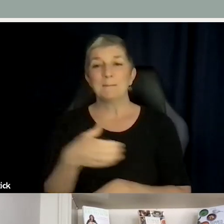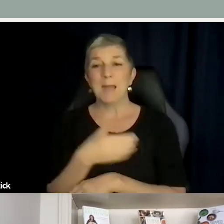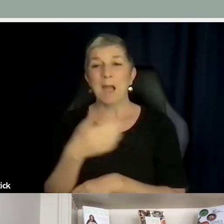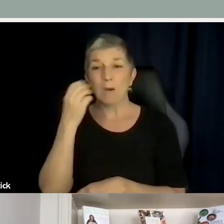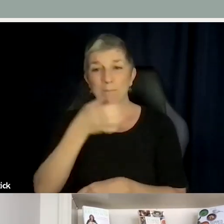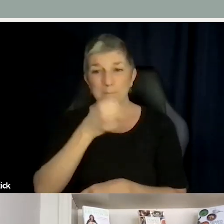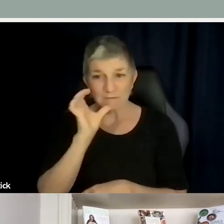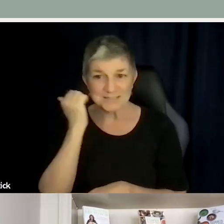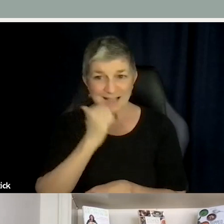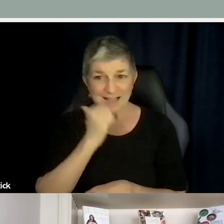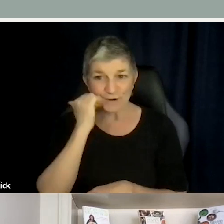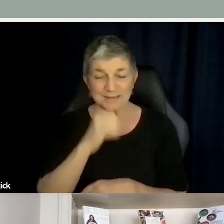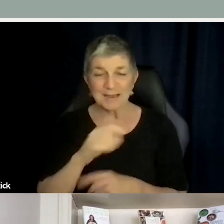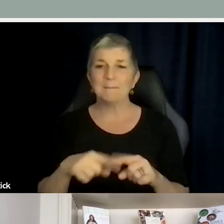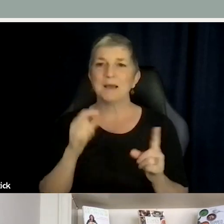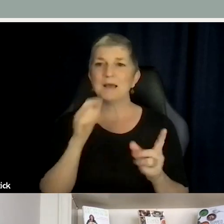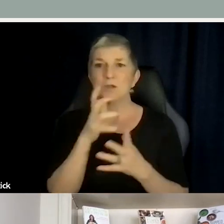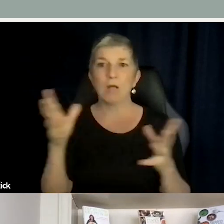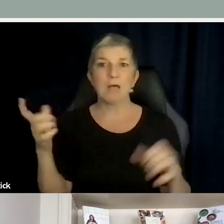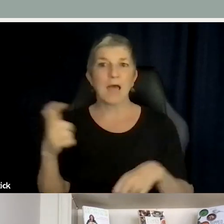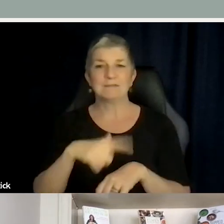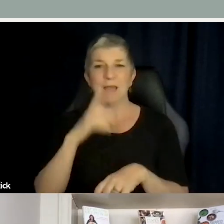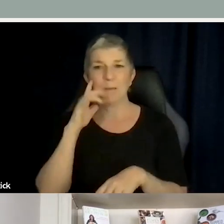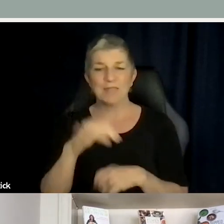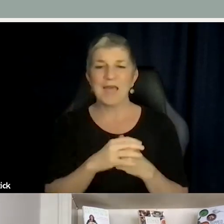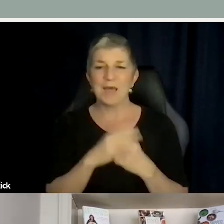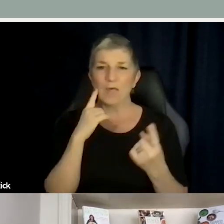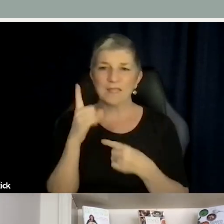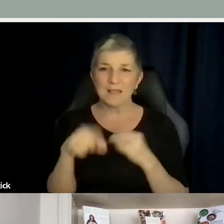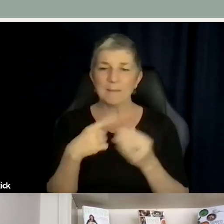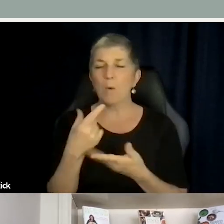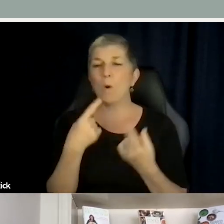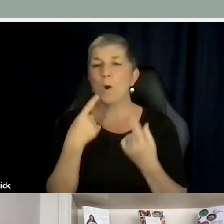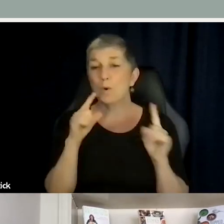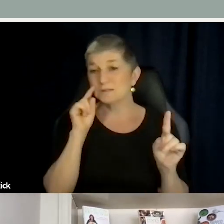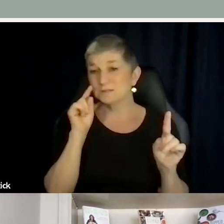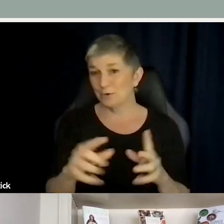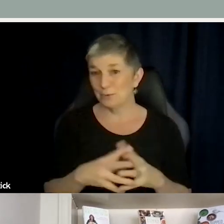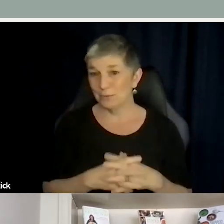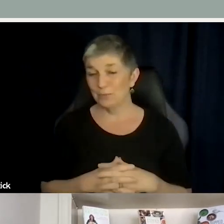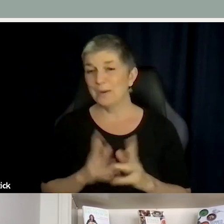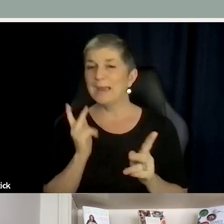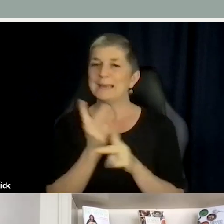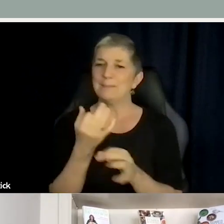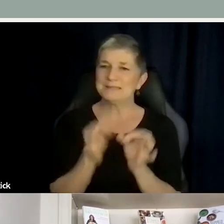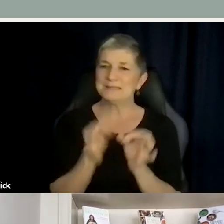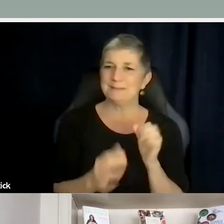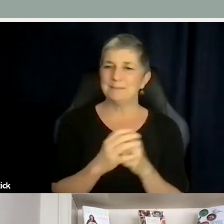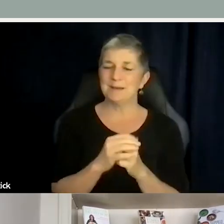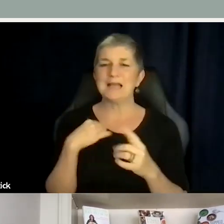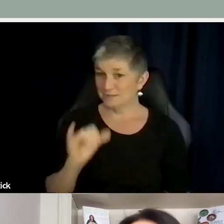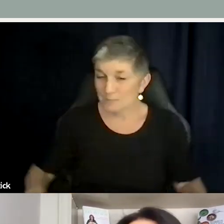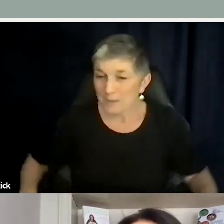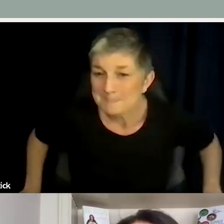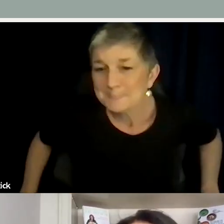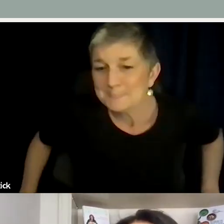again, don't spend a lot of time on it, and think about what may work for you, and keep it simple. I just wanted to inspire